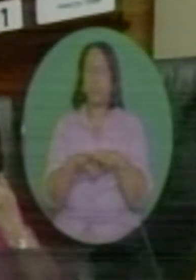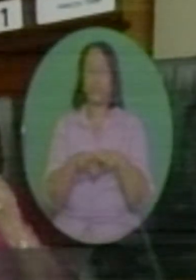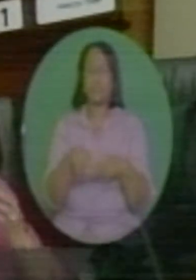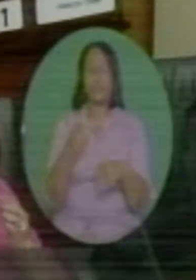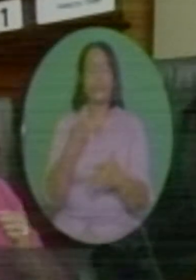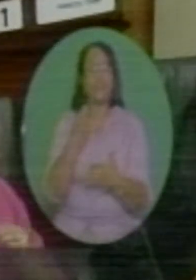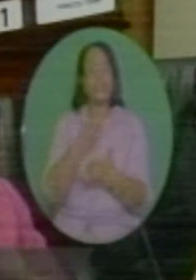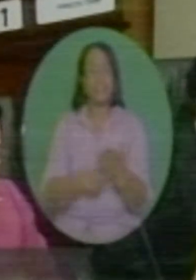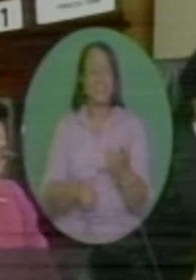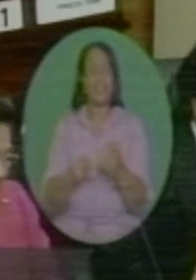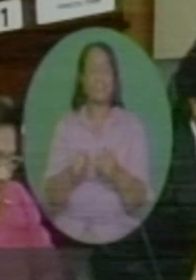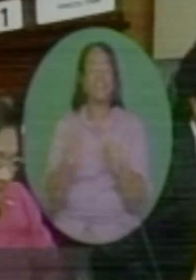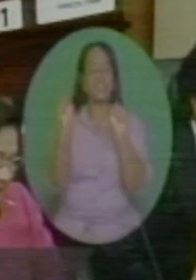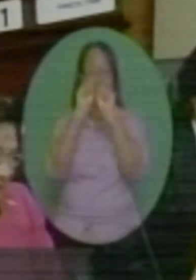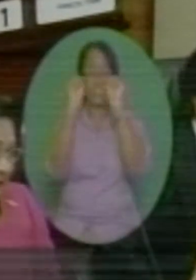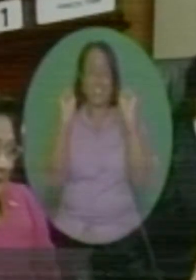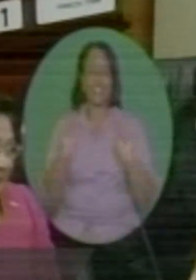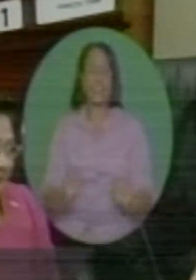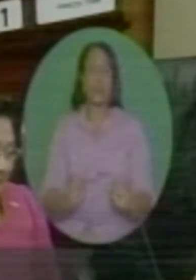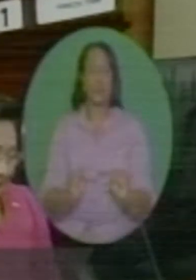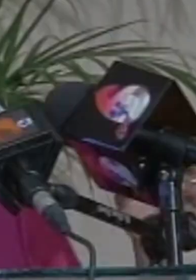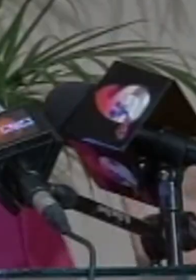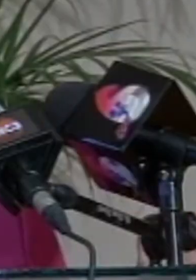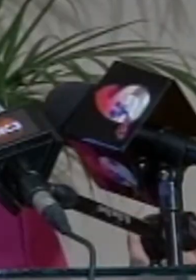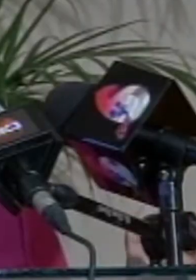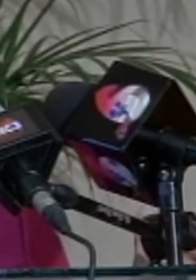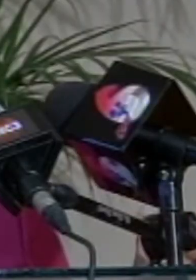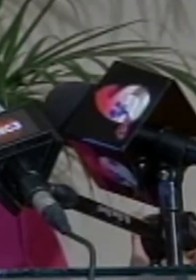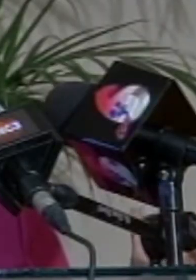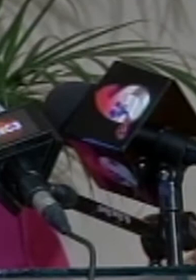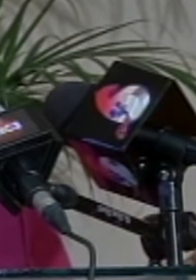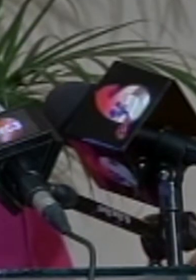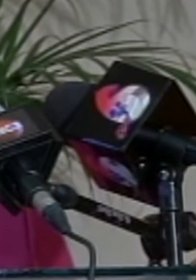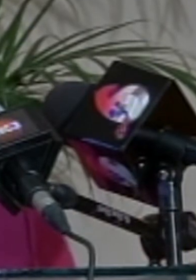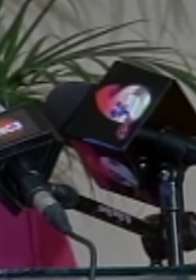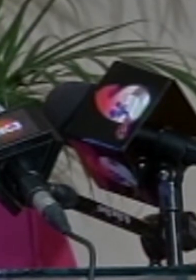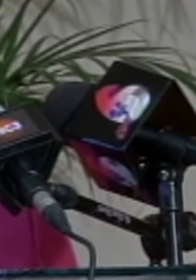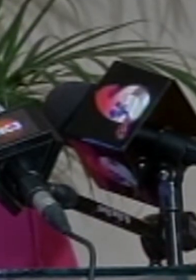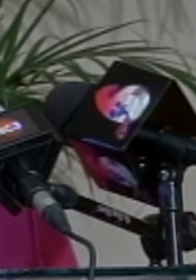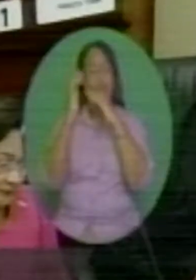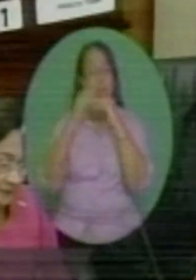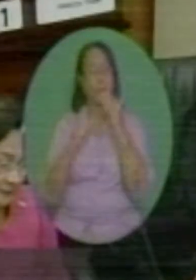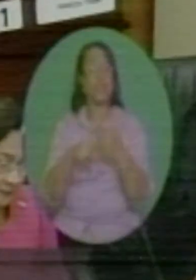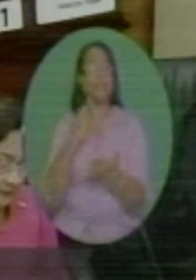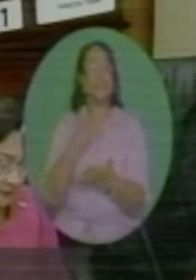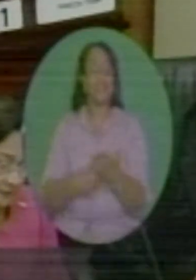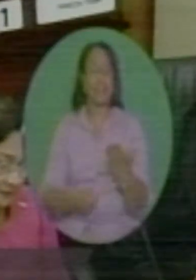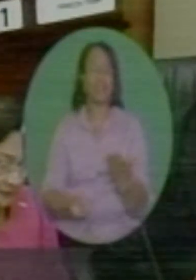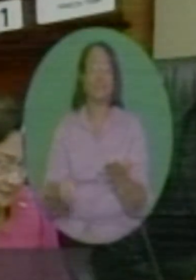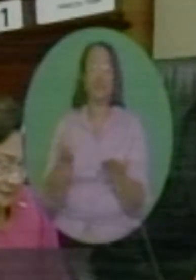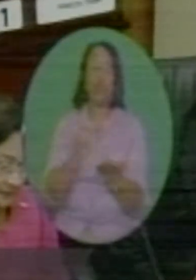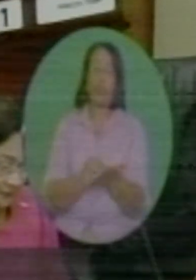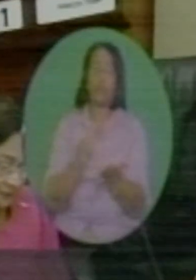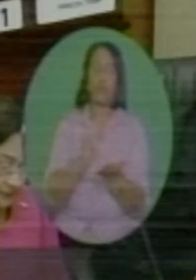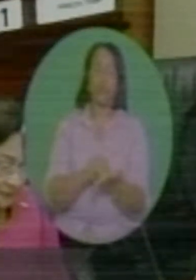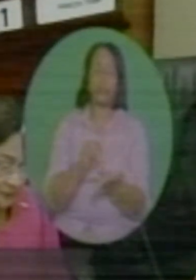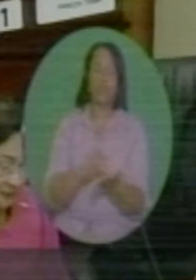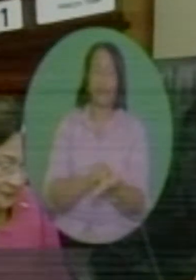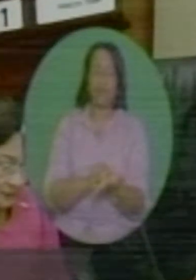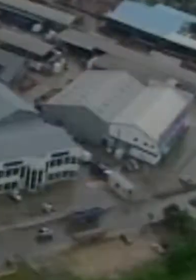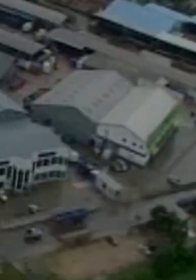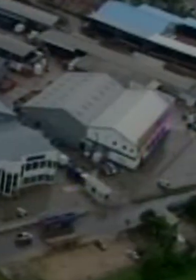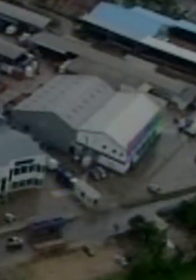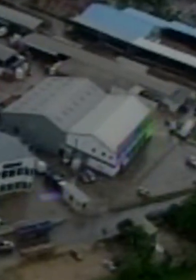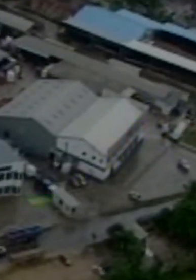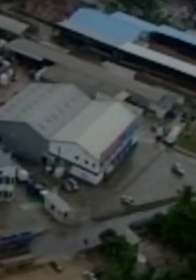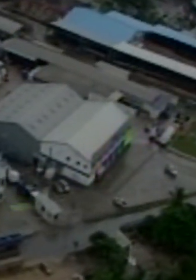following the 2014 budget presentation in the lower house, the Prime Minister says the provisions made in the fiscal package delivered speaks